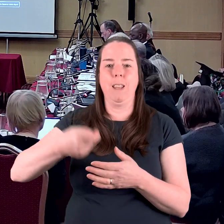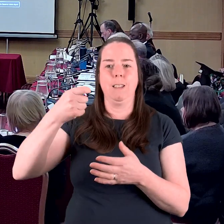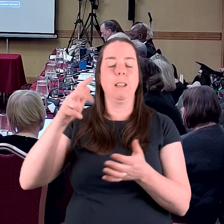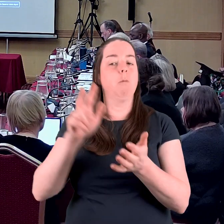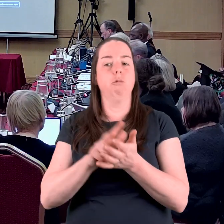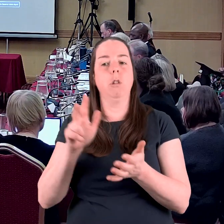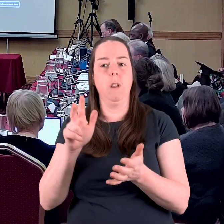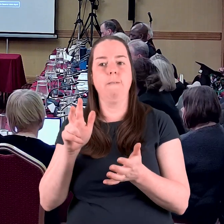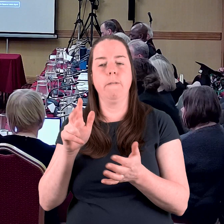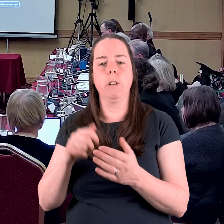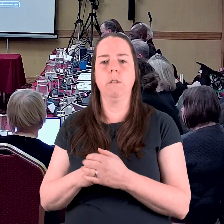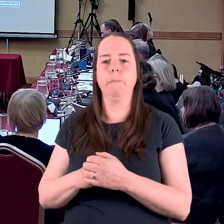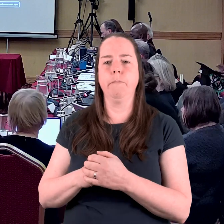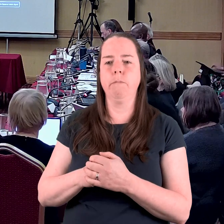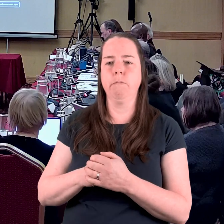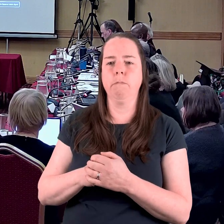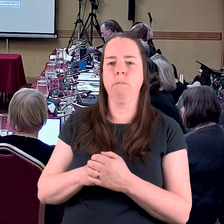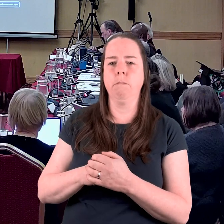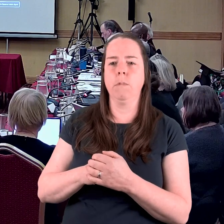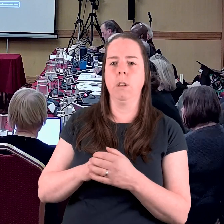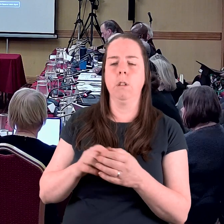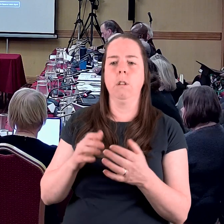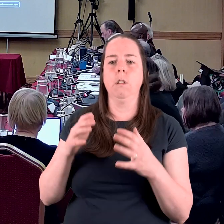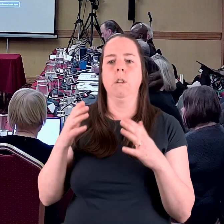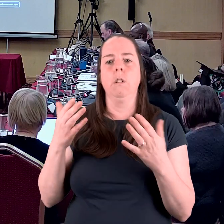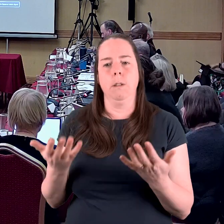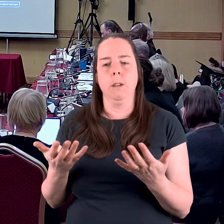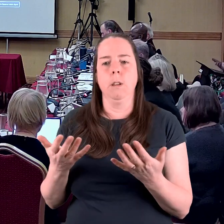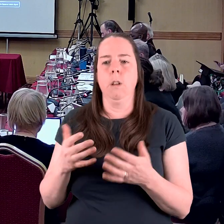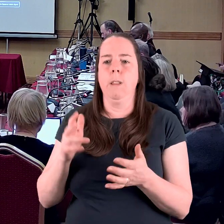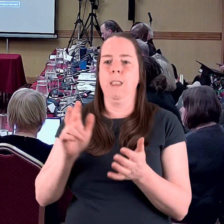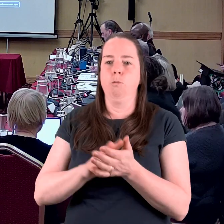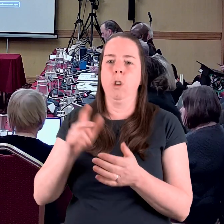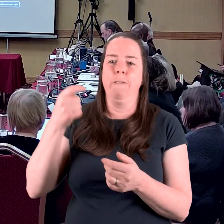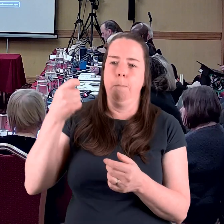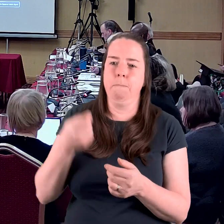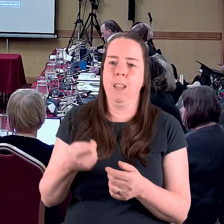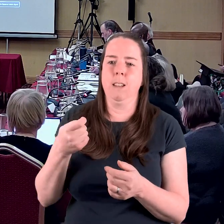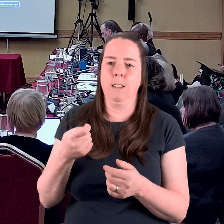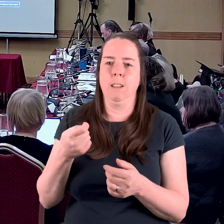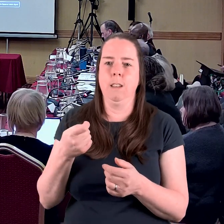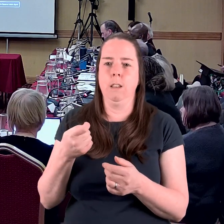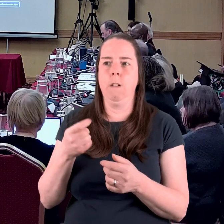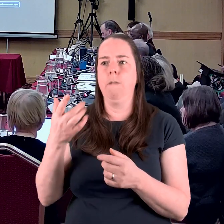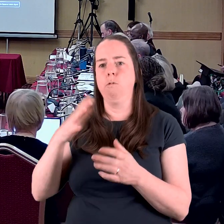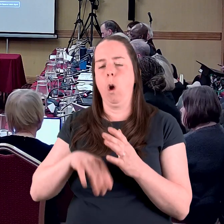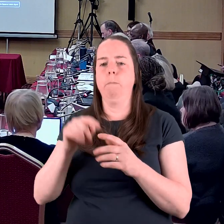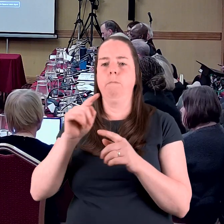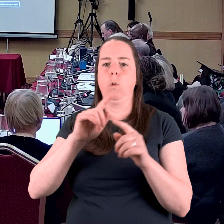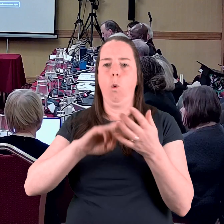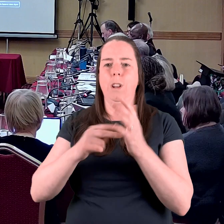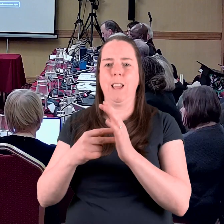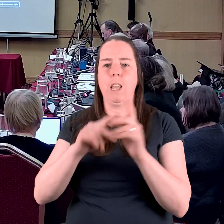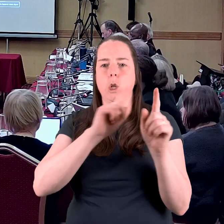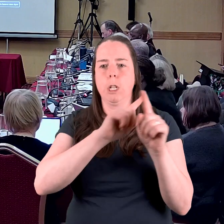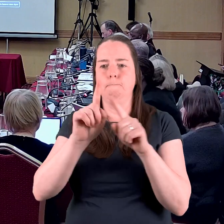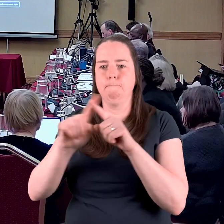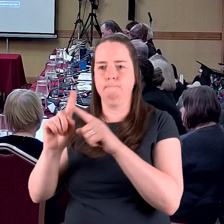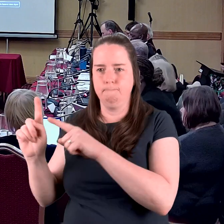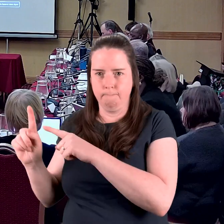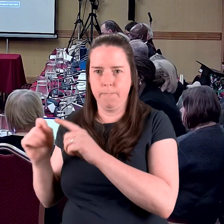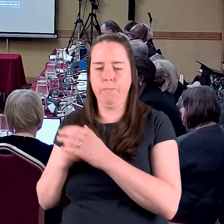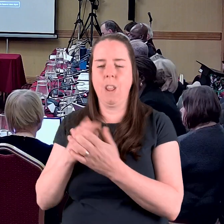had about 54 bids approved at the end of the day. The bids, the approved bid came from